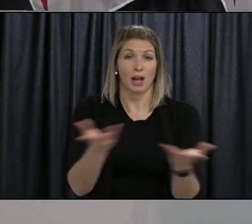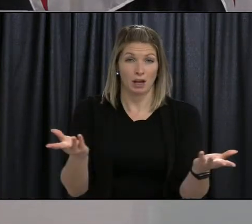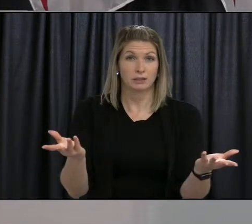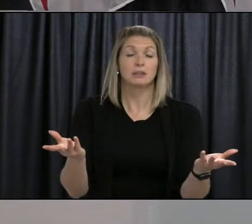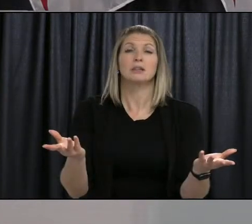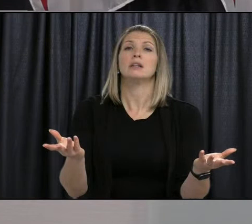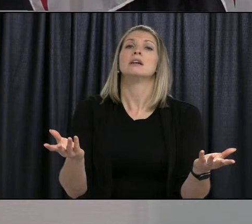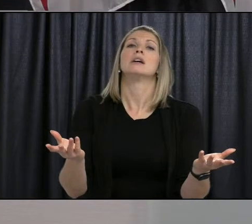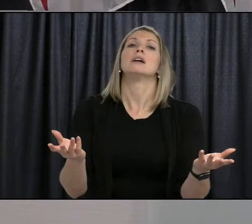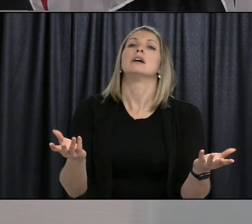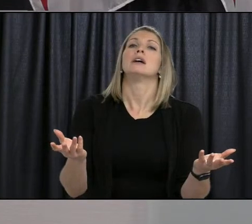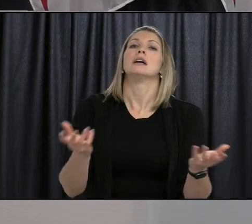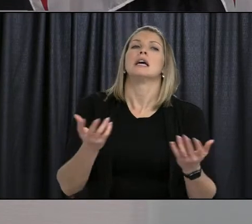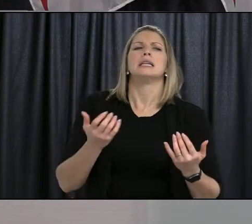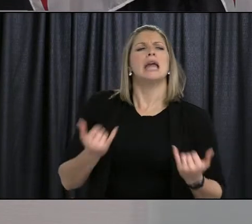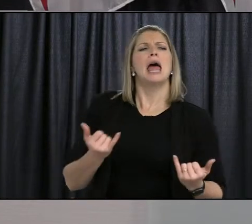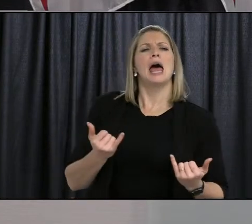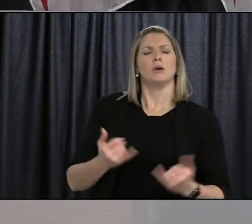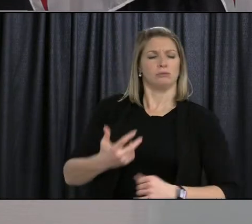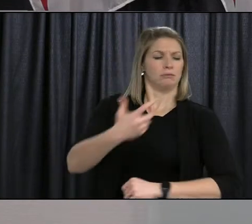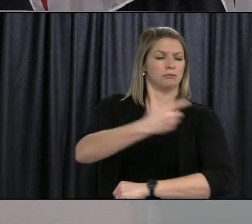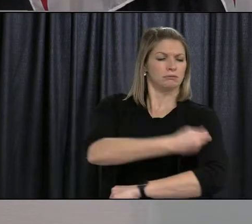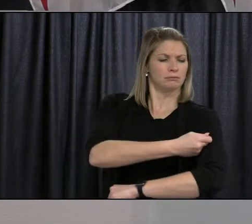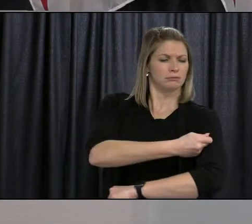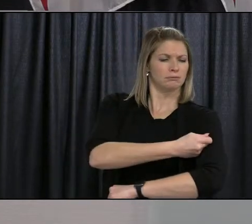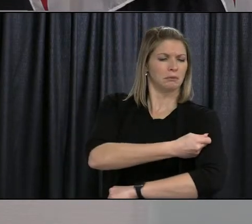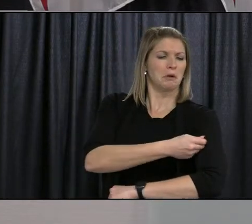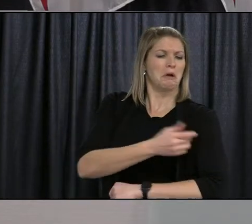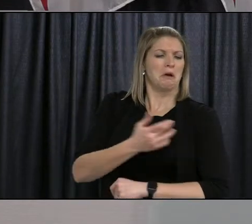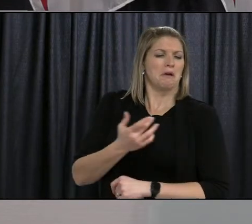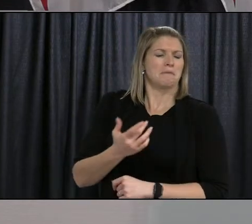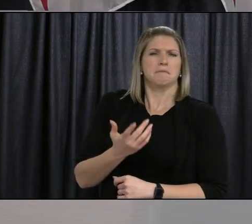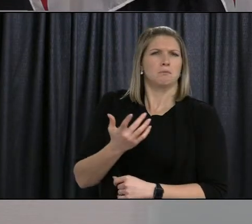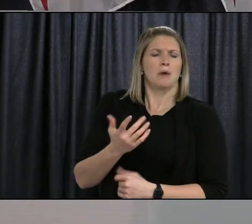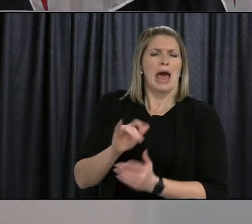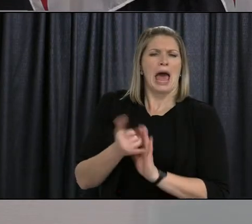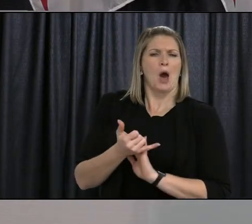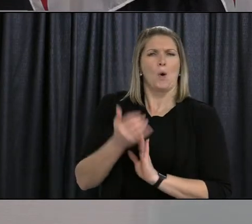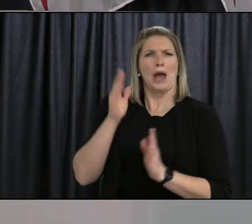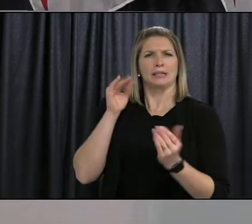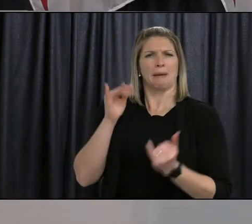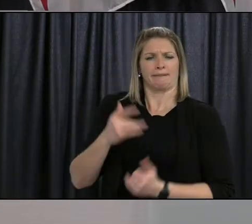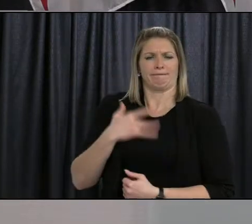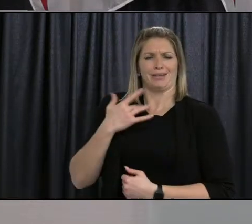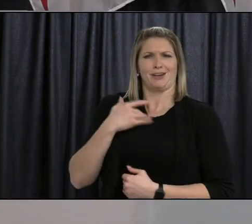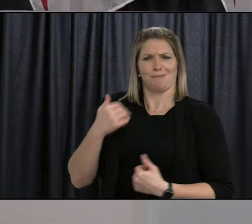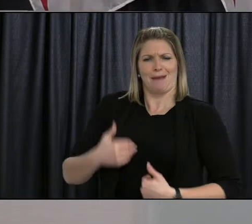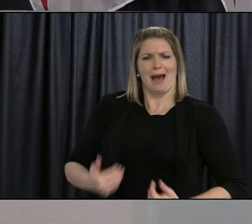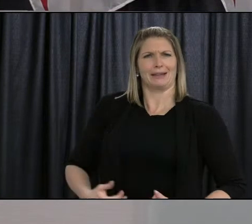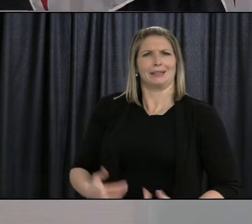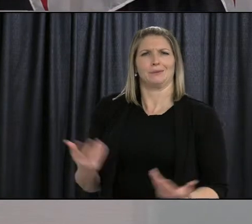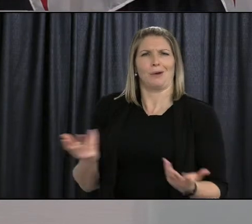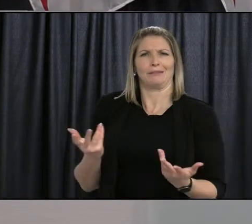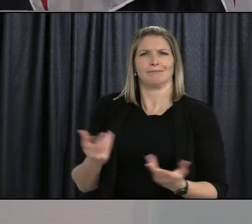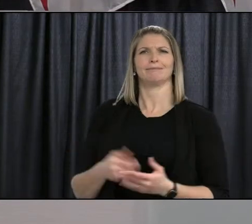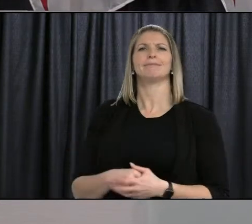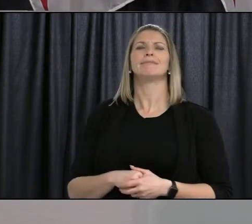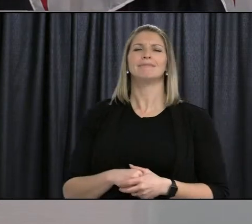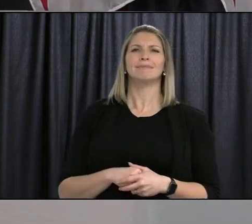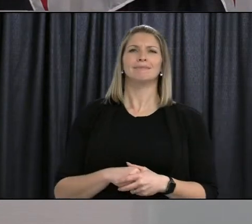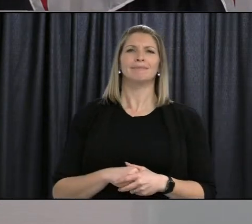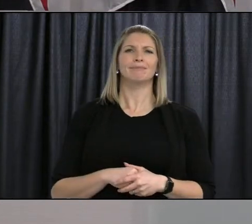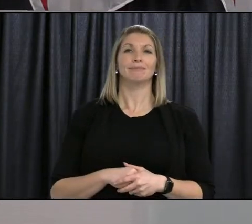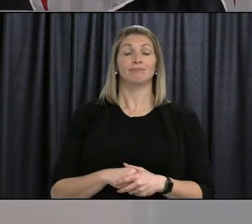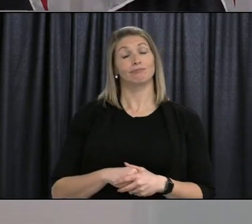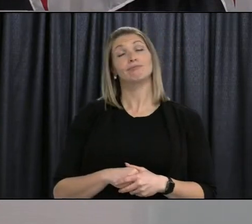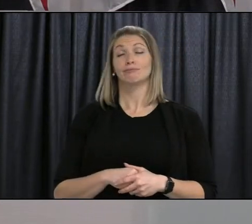the mild side effects that, come with any vaccine? What can we expect from this one? So I think, as